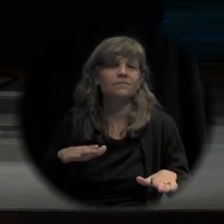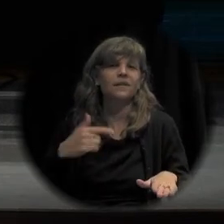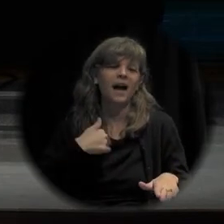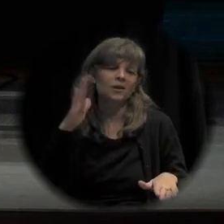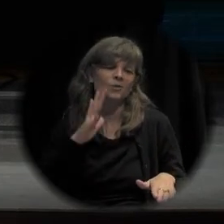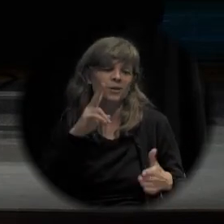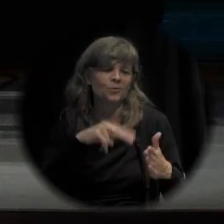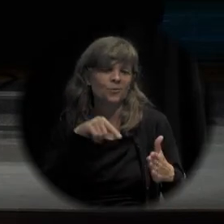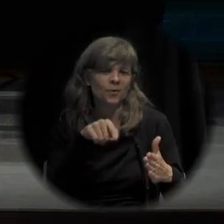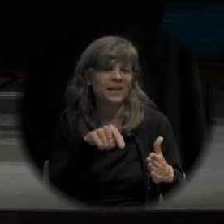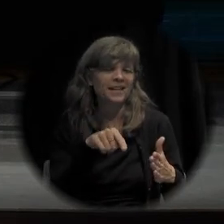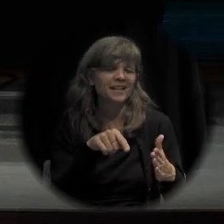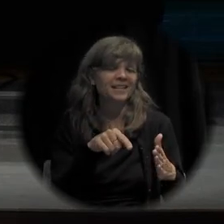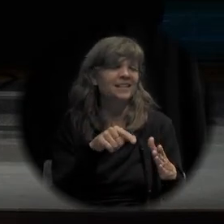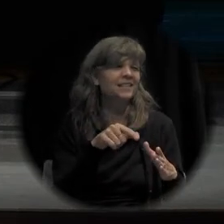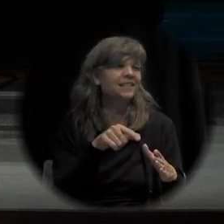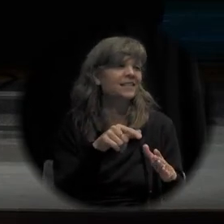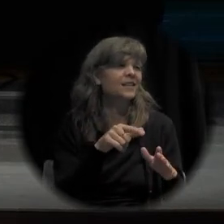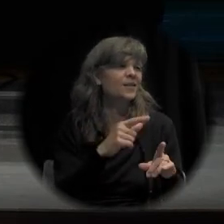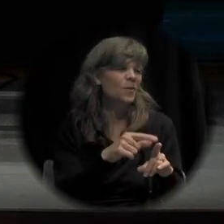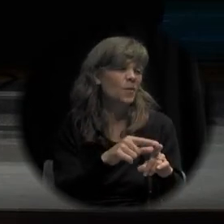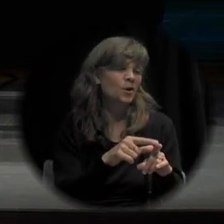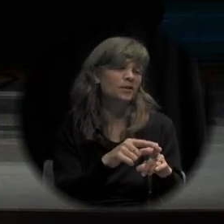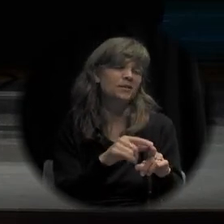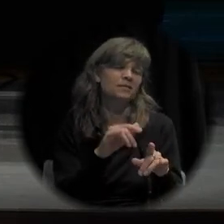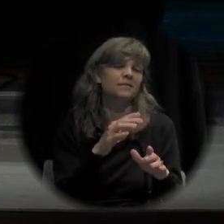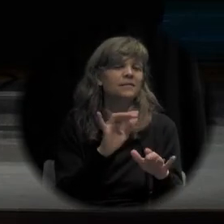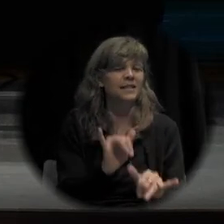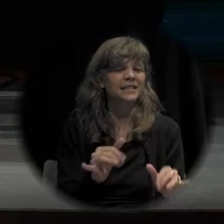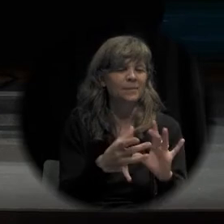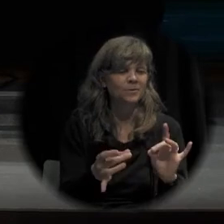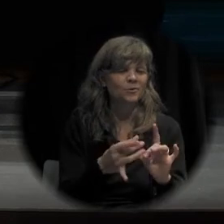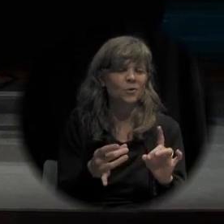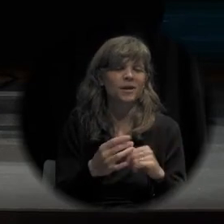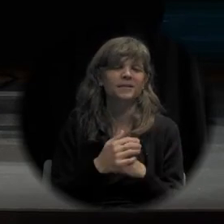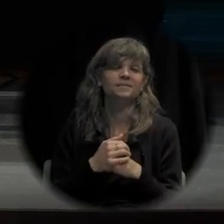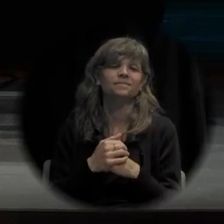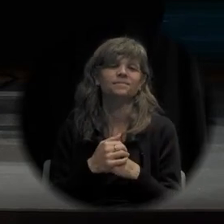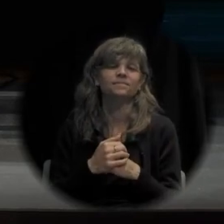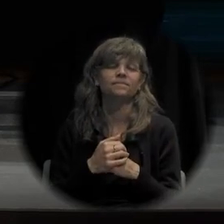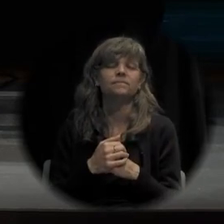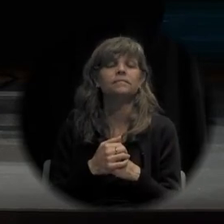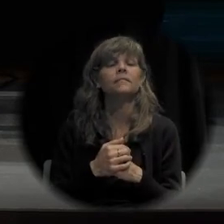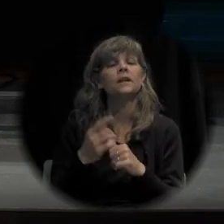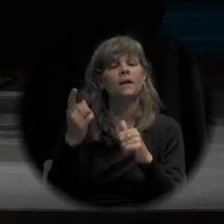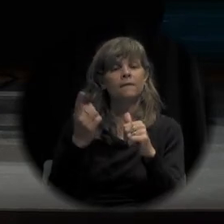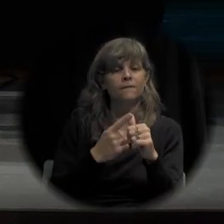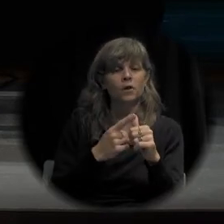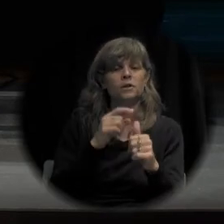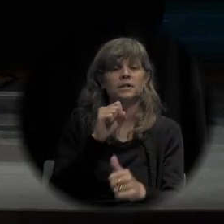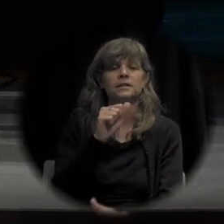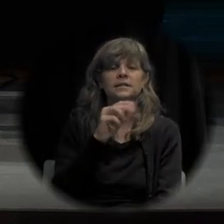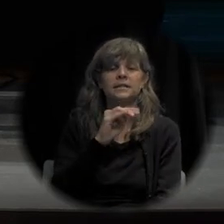Those are not the words of Scripture, just in case you're curious. But all right, so 1 Samuel chapter 26.